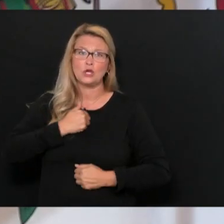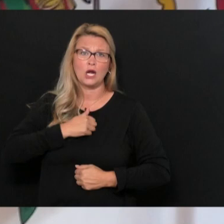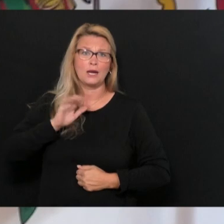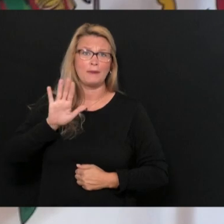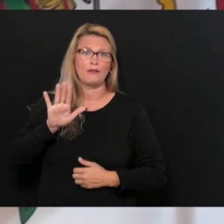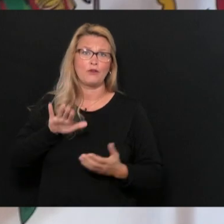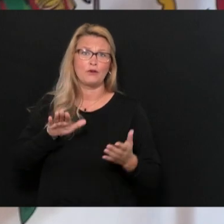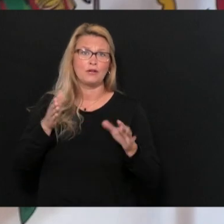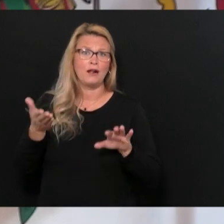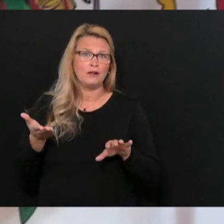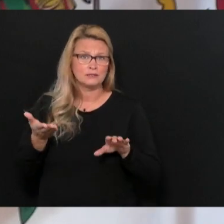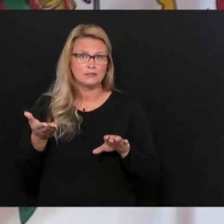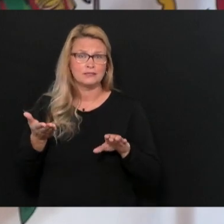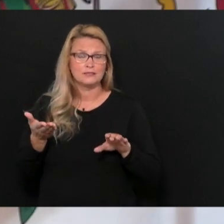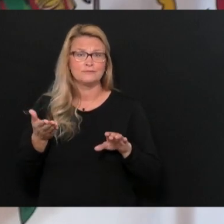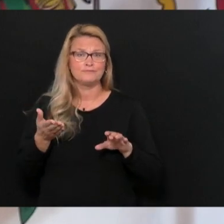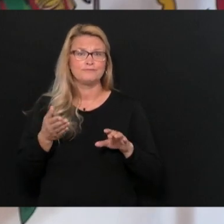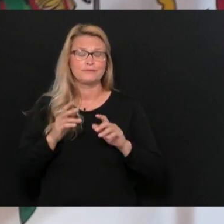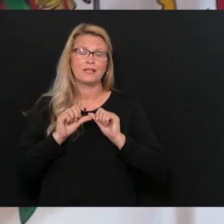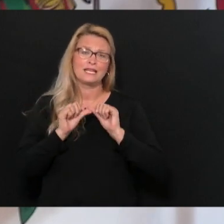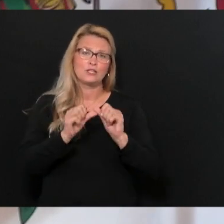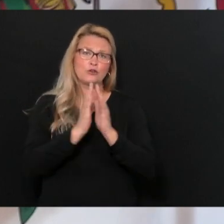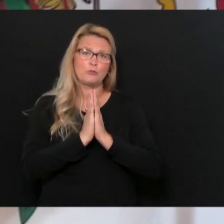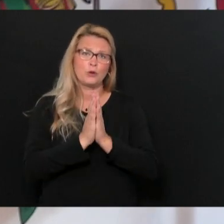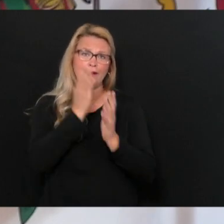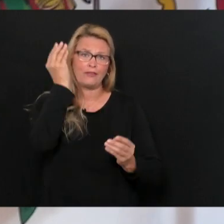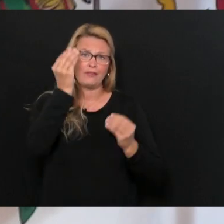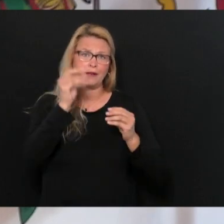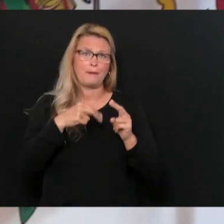individuals. So please keep them in your thoughts and prayers.